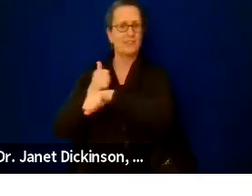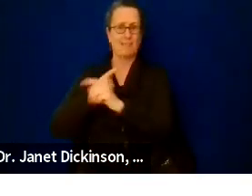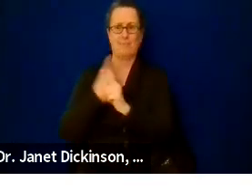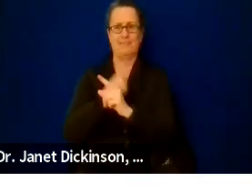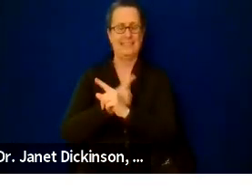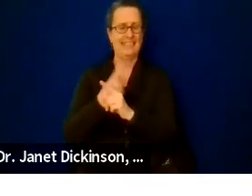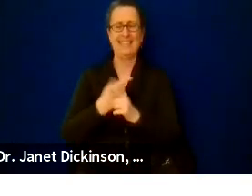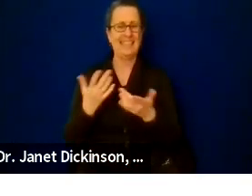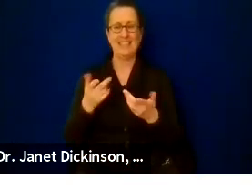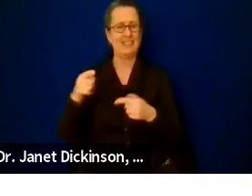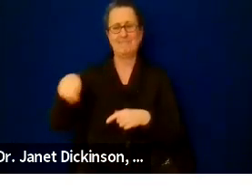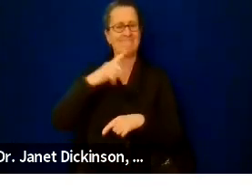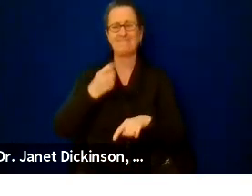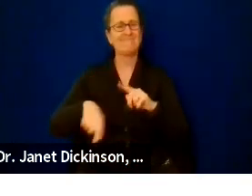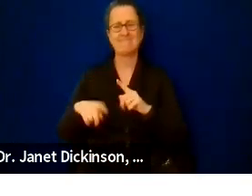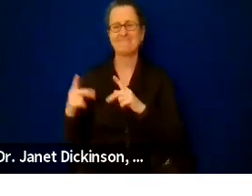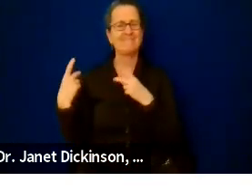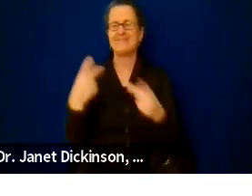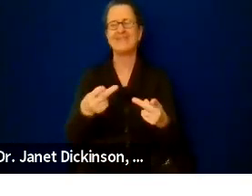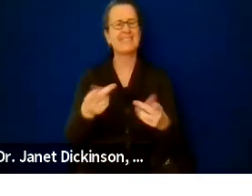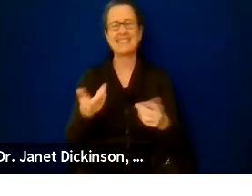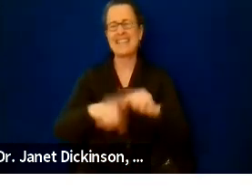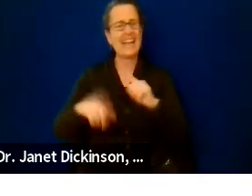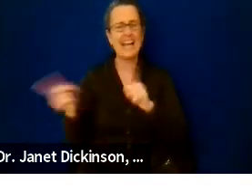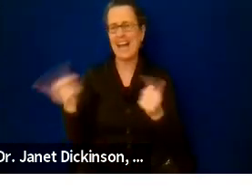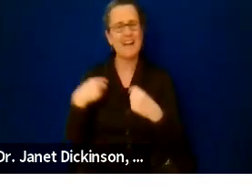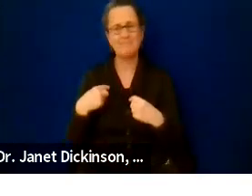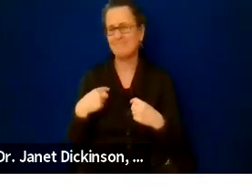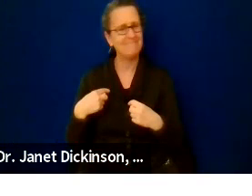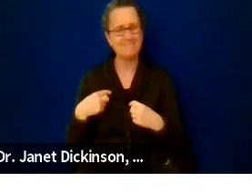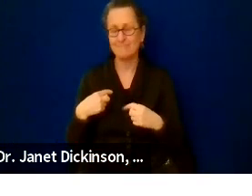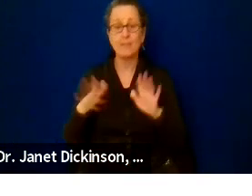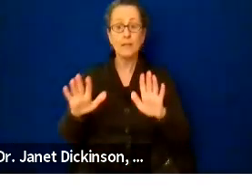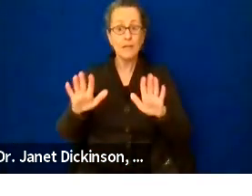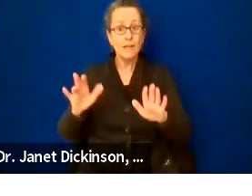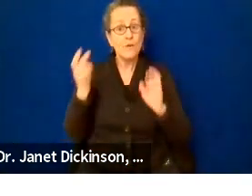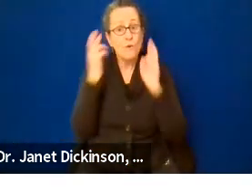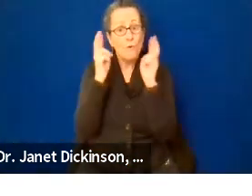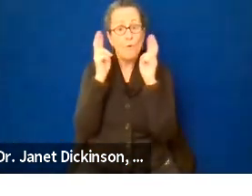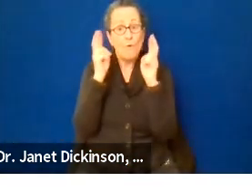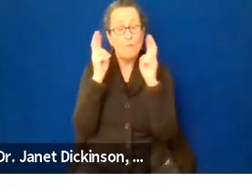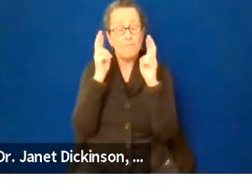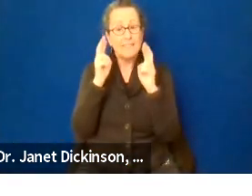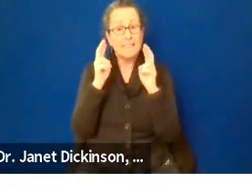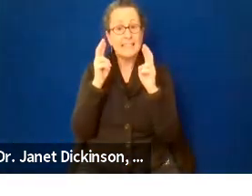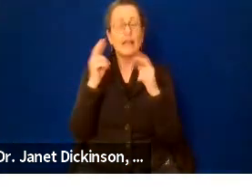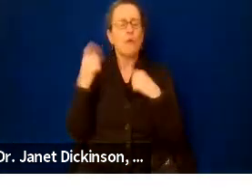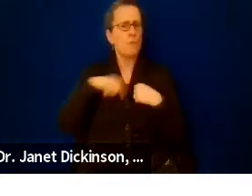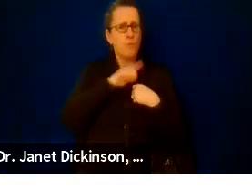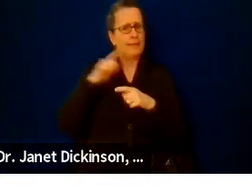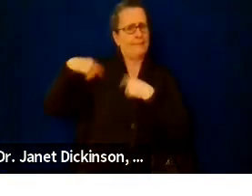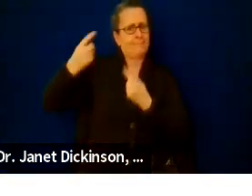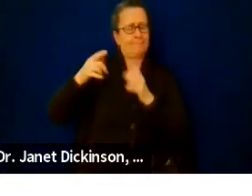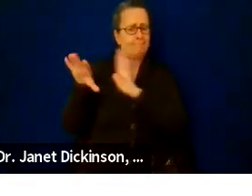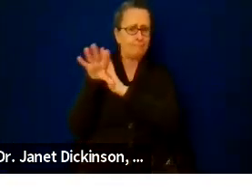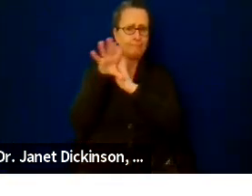not be the ability for an in-person tour, but we should have, hopefully by tomorrow or by the end of the week at